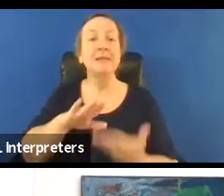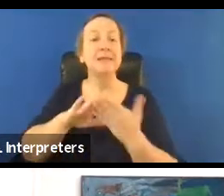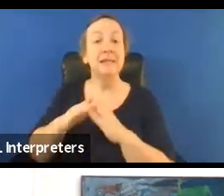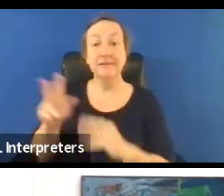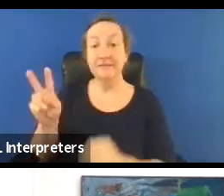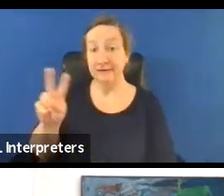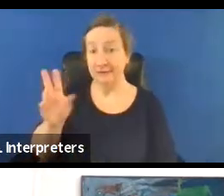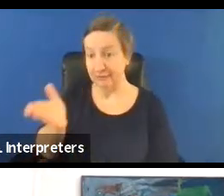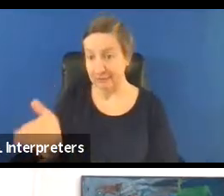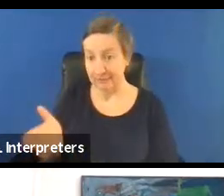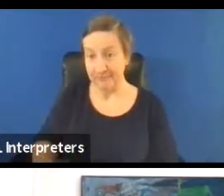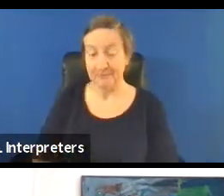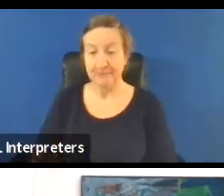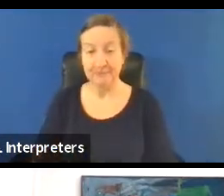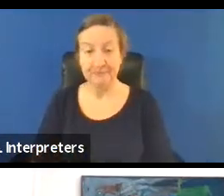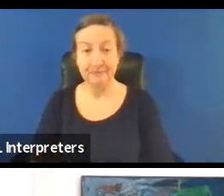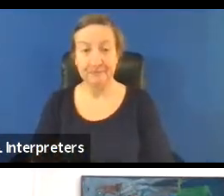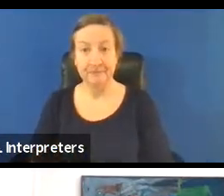Vancouver.